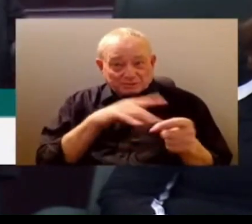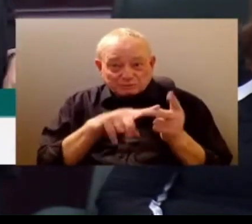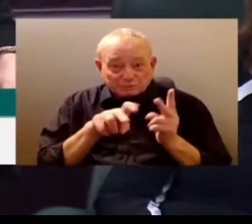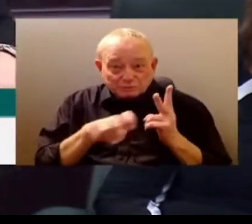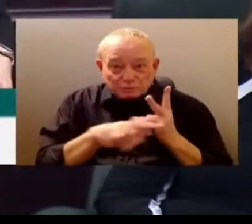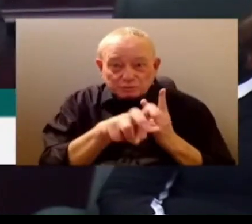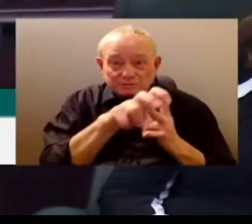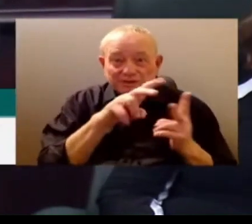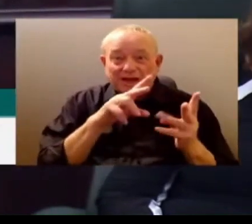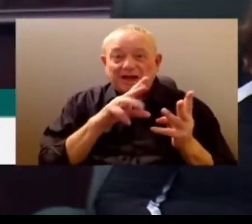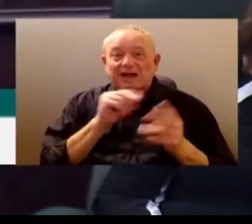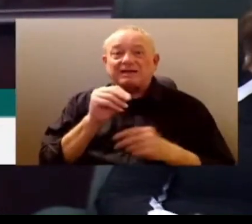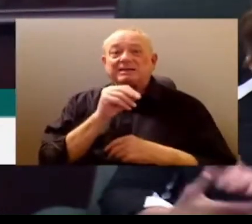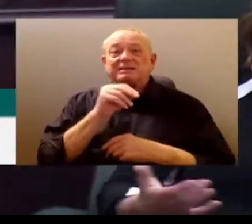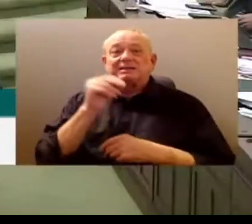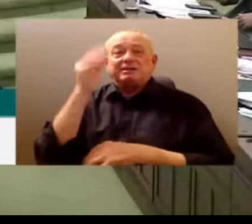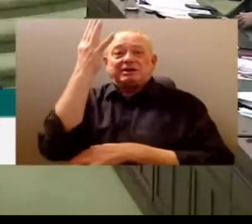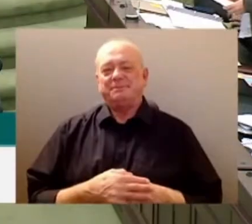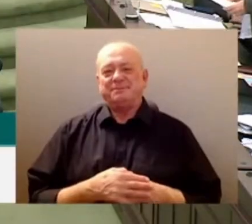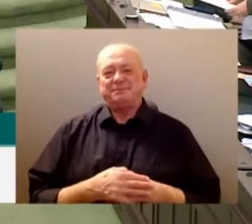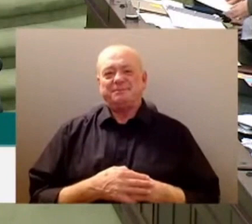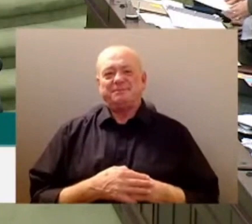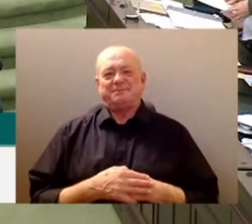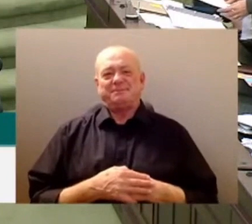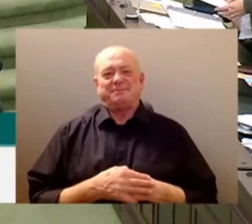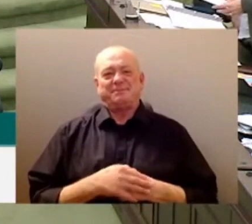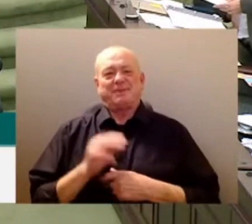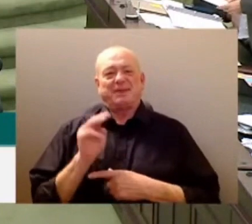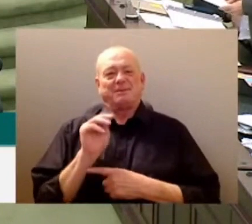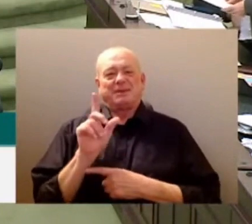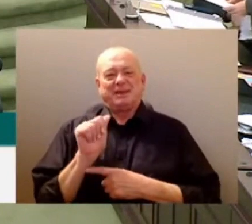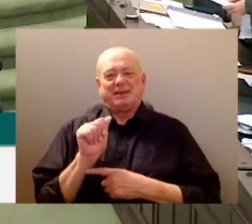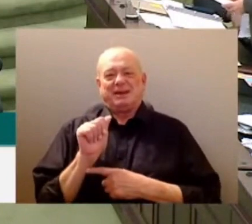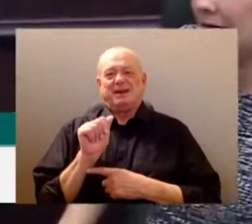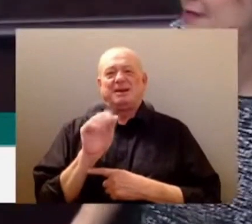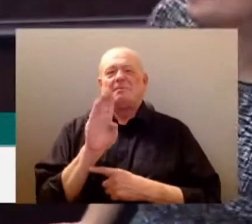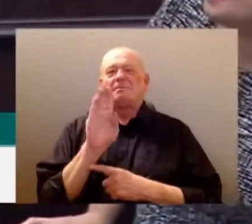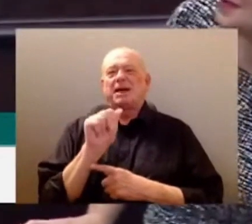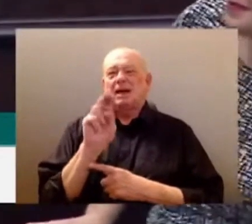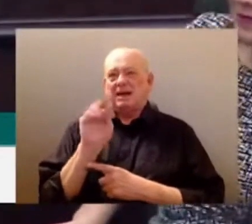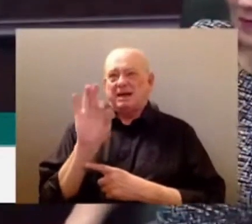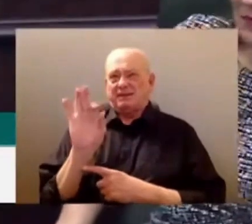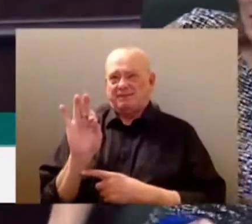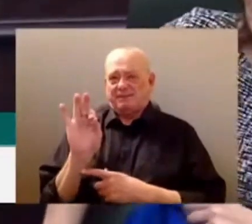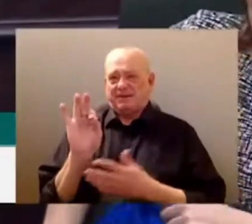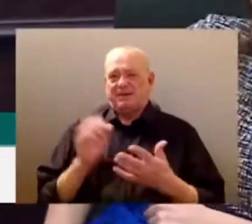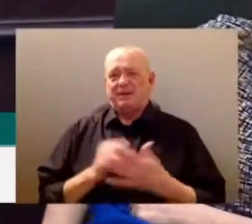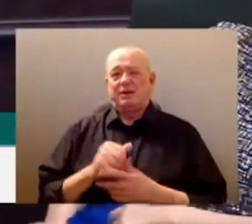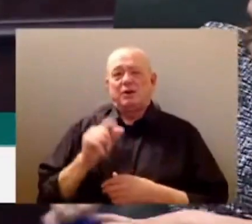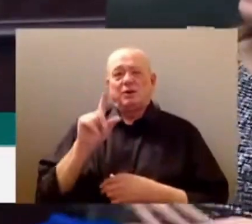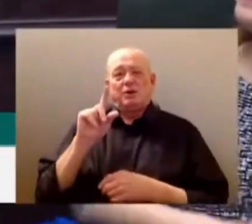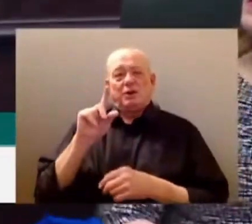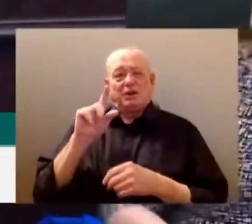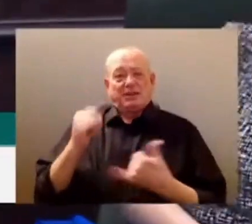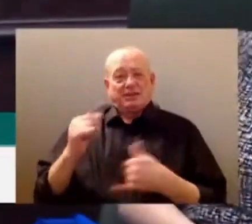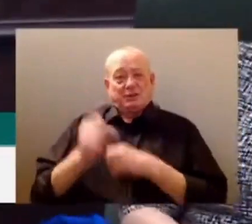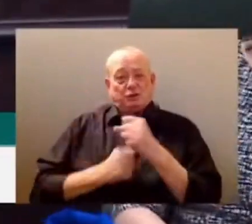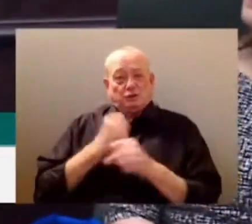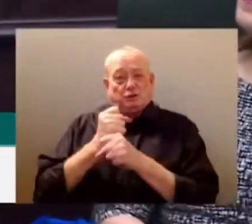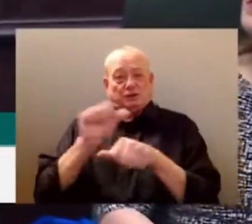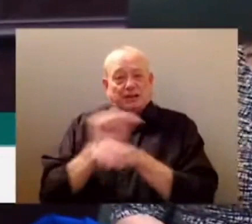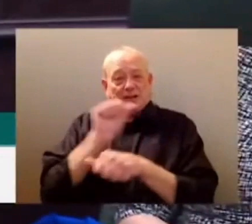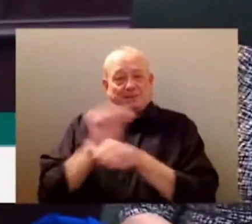even know what the left is doing? This year, Alberta and Canada experienced their worst wildfire seasons.